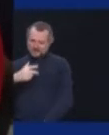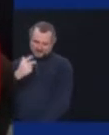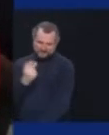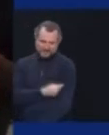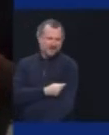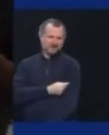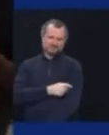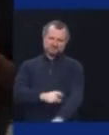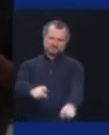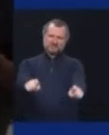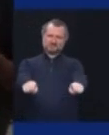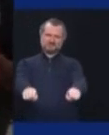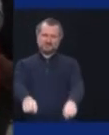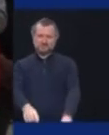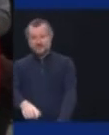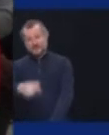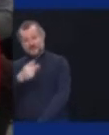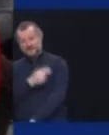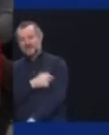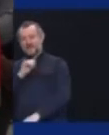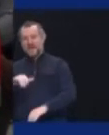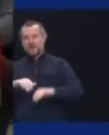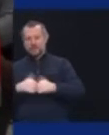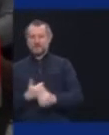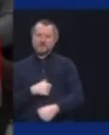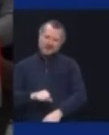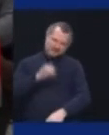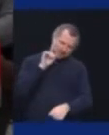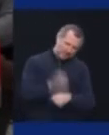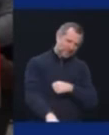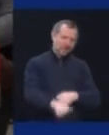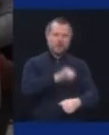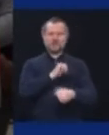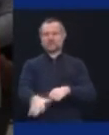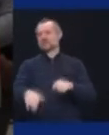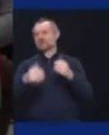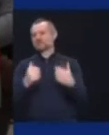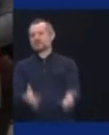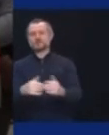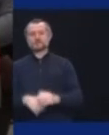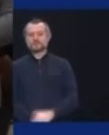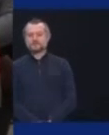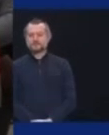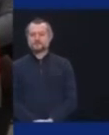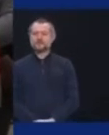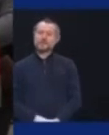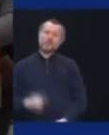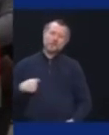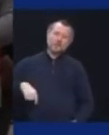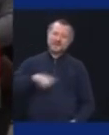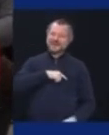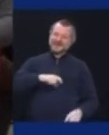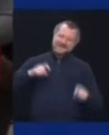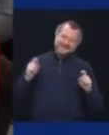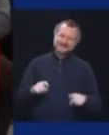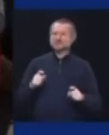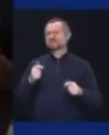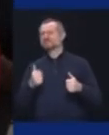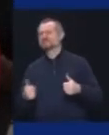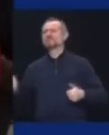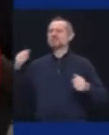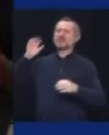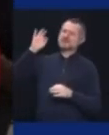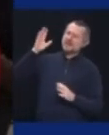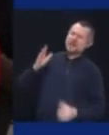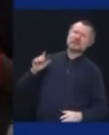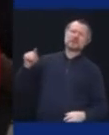vaccine is a weapon that wins the war on COVID. And we need our clergy because, as